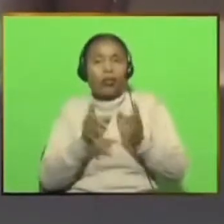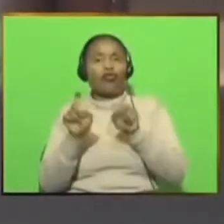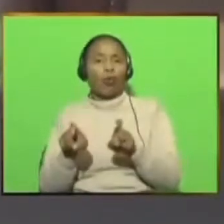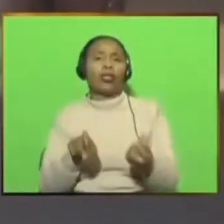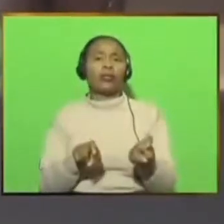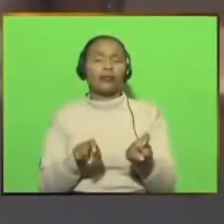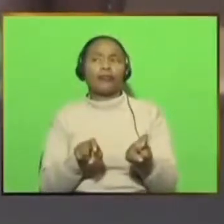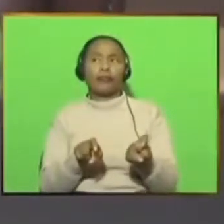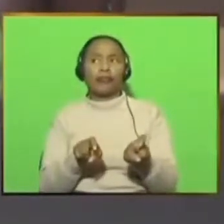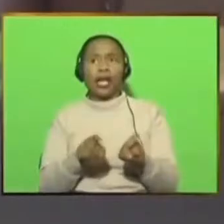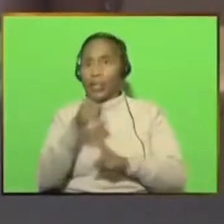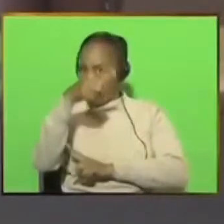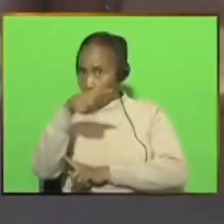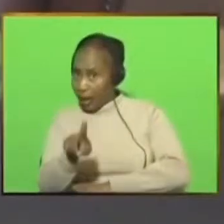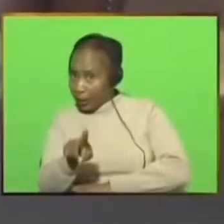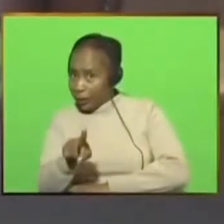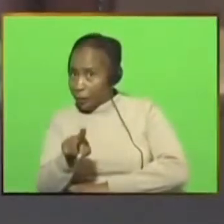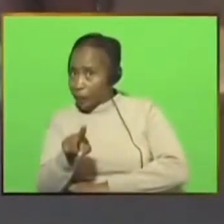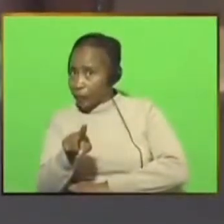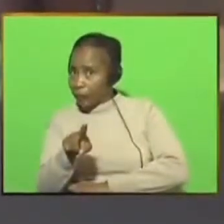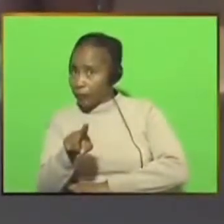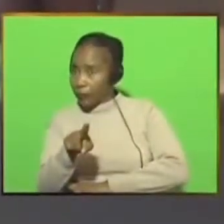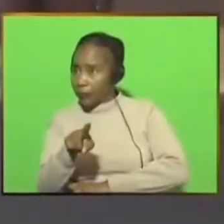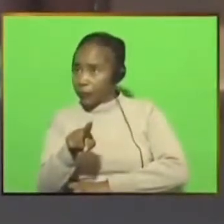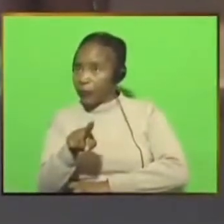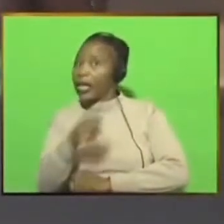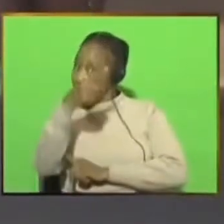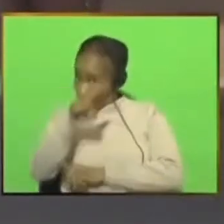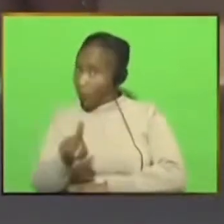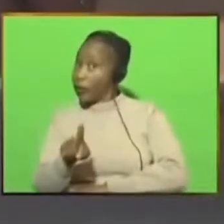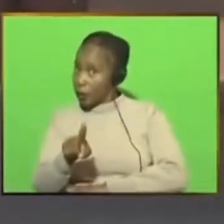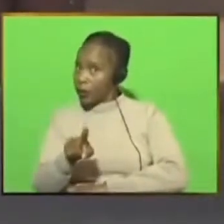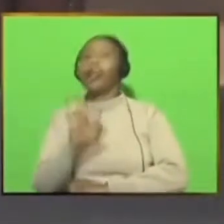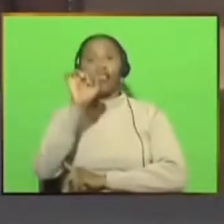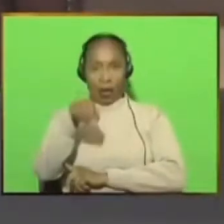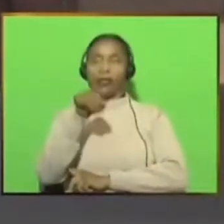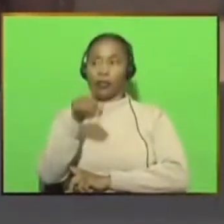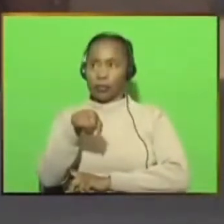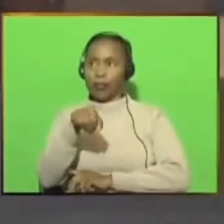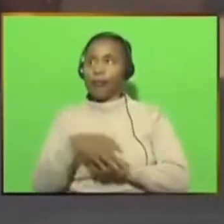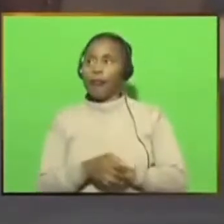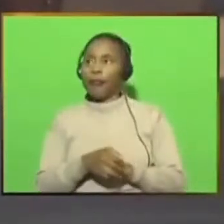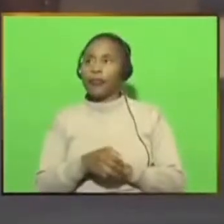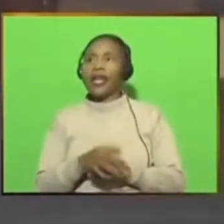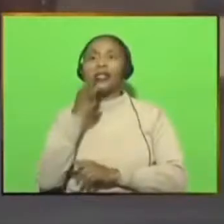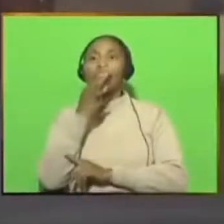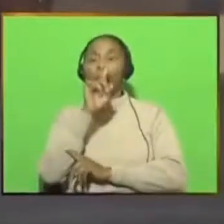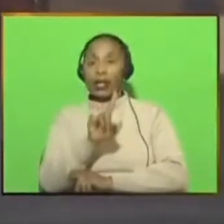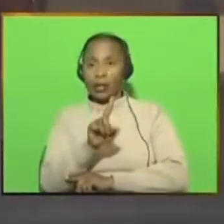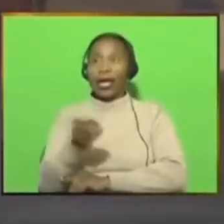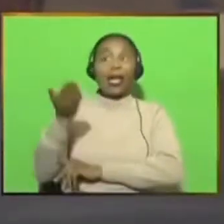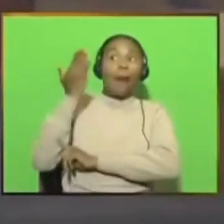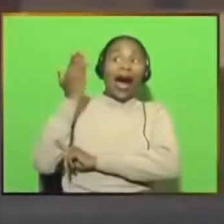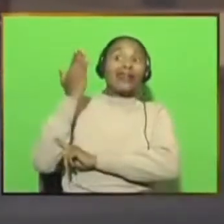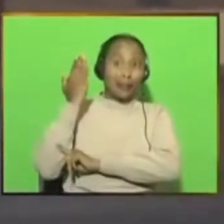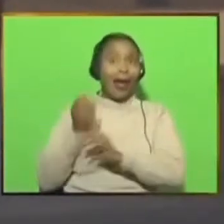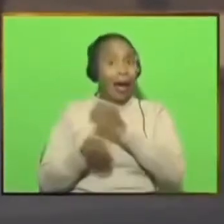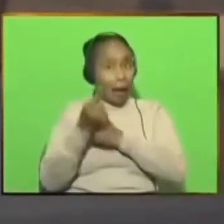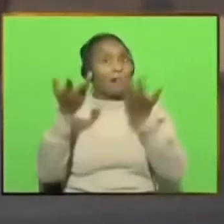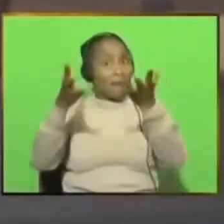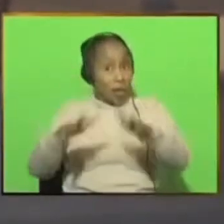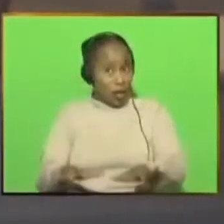that were made yesterday. It allows me to allow very limited discussion. I've heard